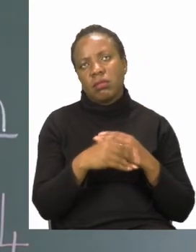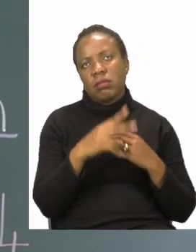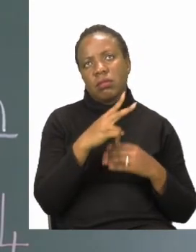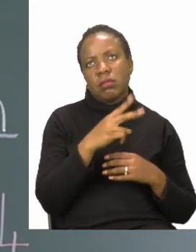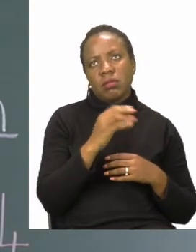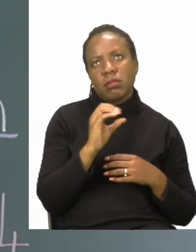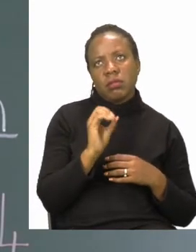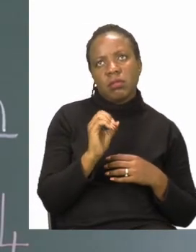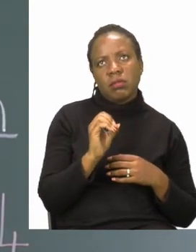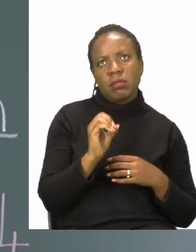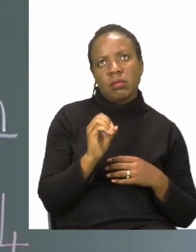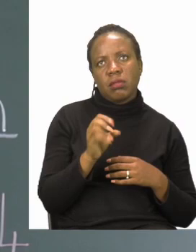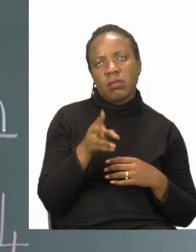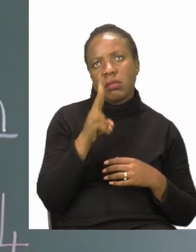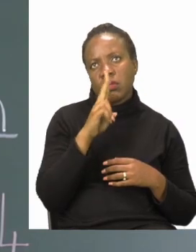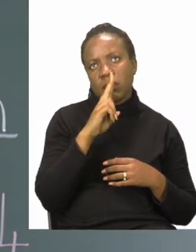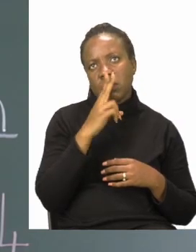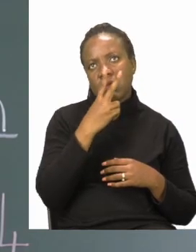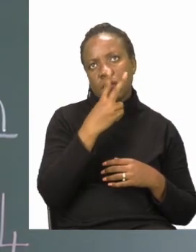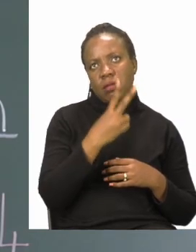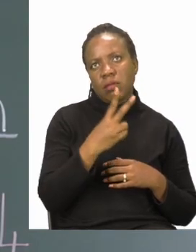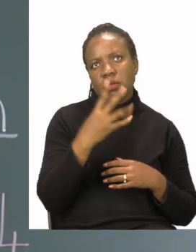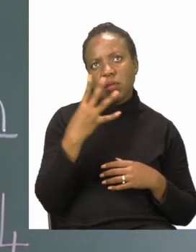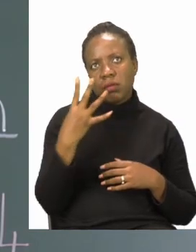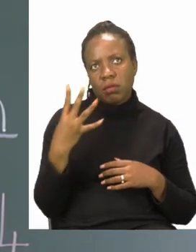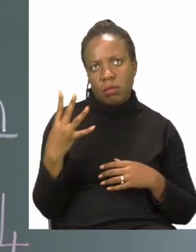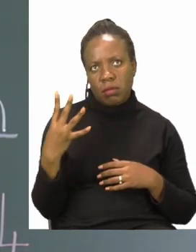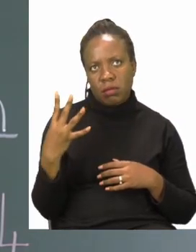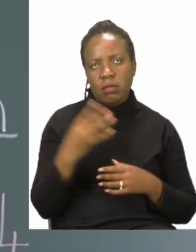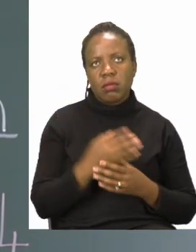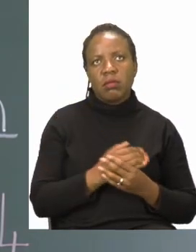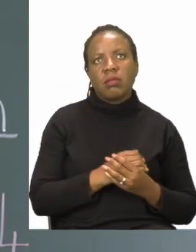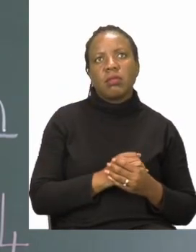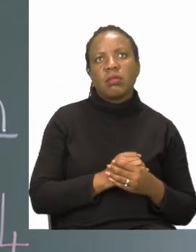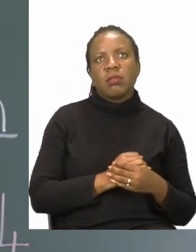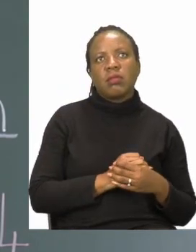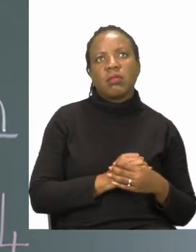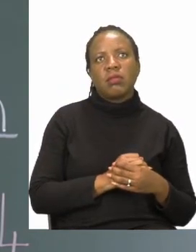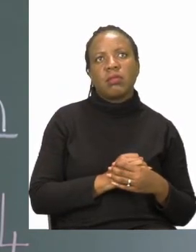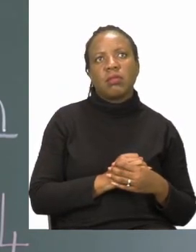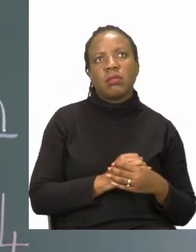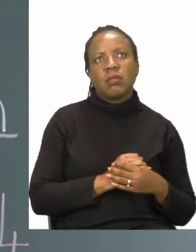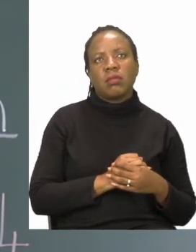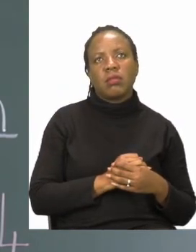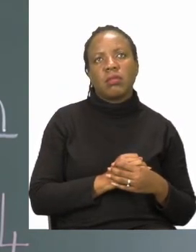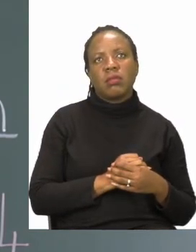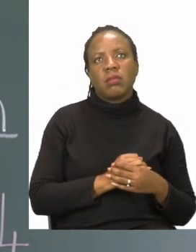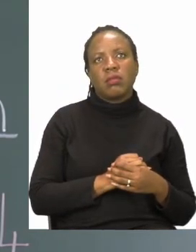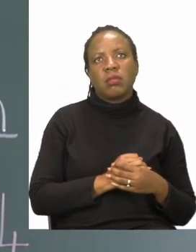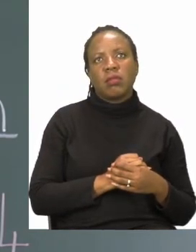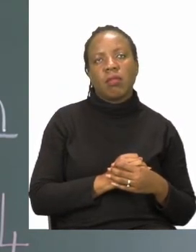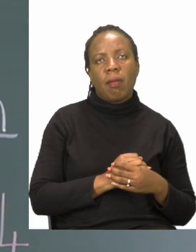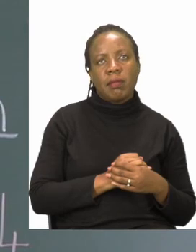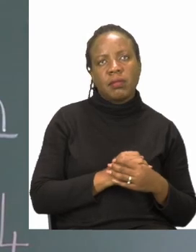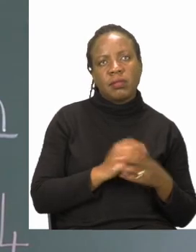20 equals 24. Okay, let's try a second